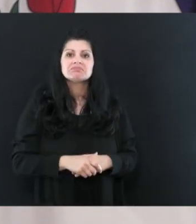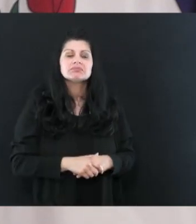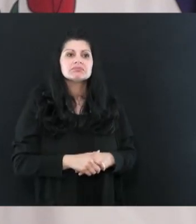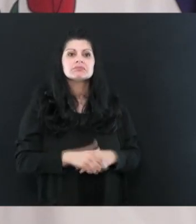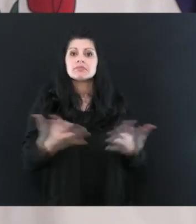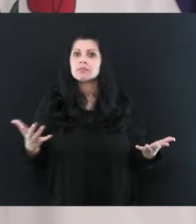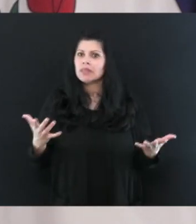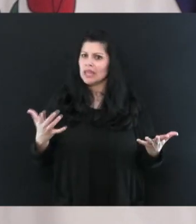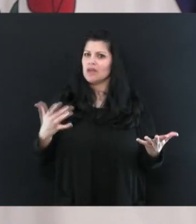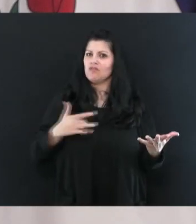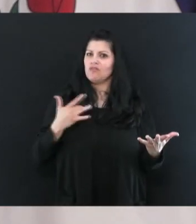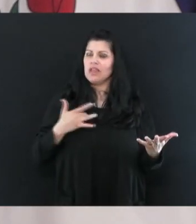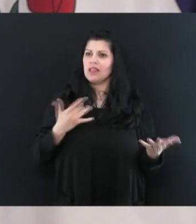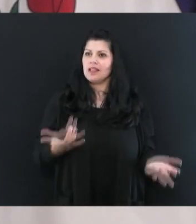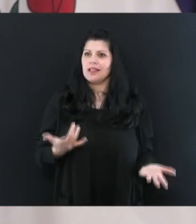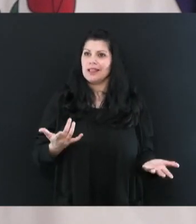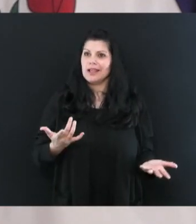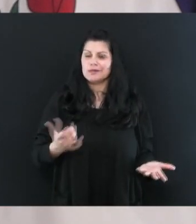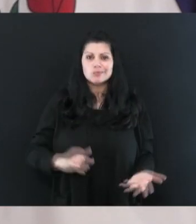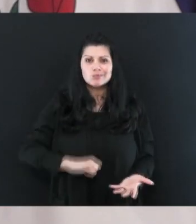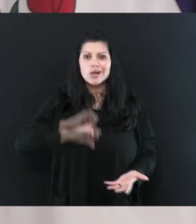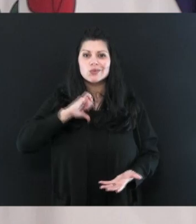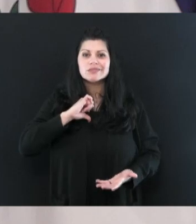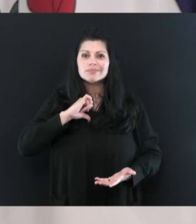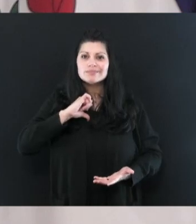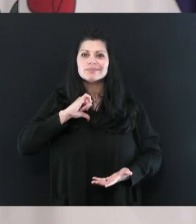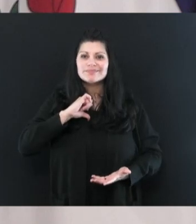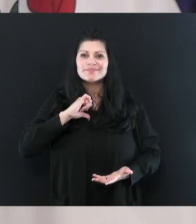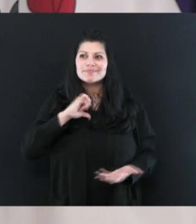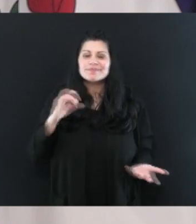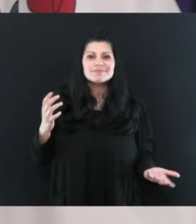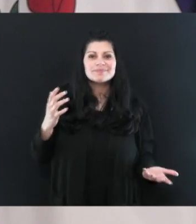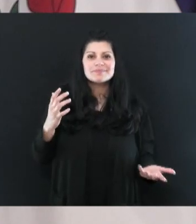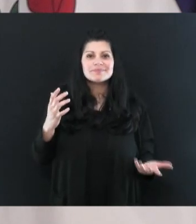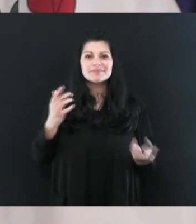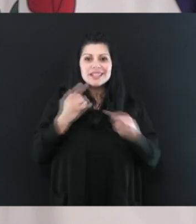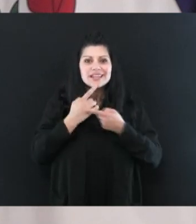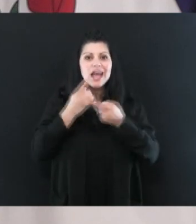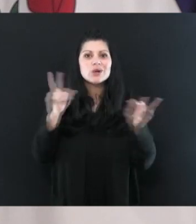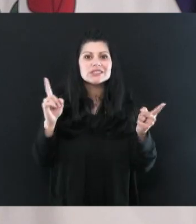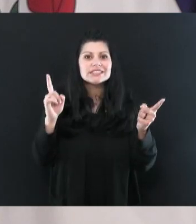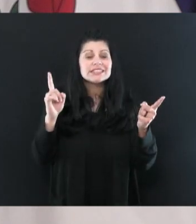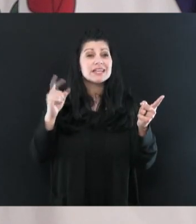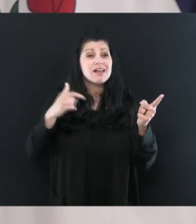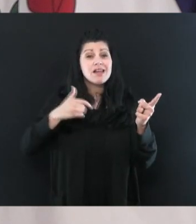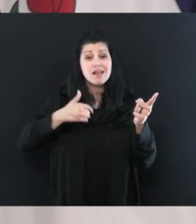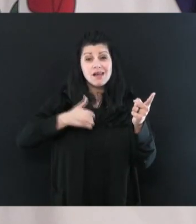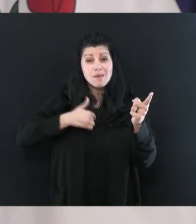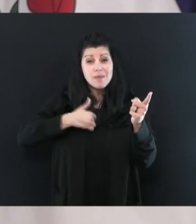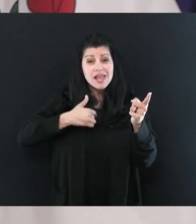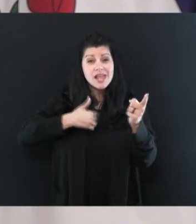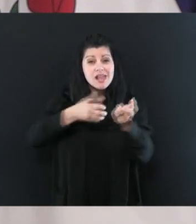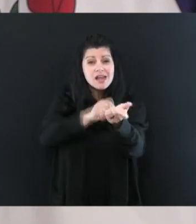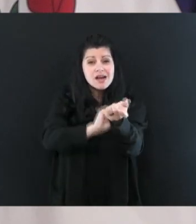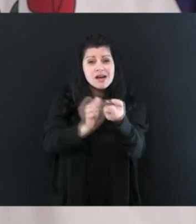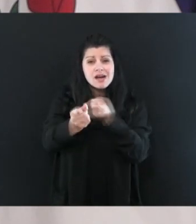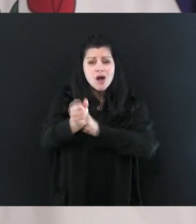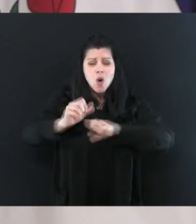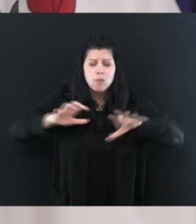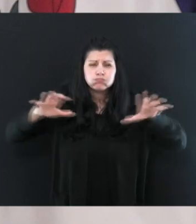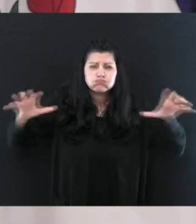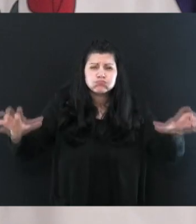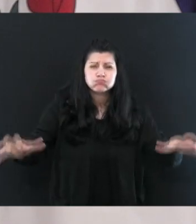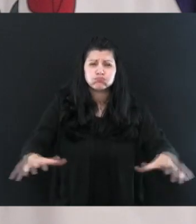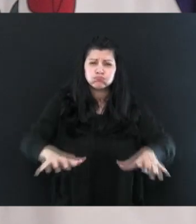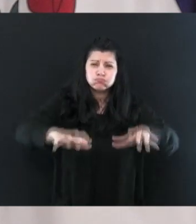very proudly can say that, I ran myself ragged going all over the state, talking to a lot of people and